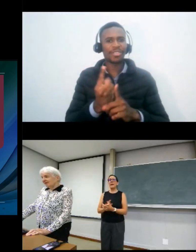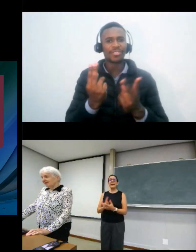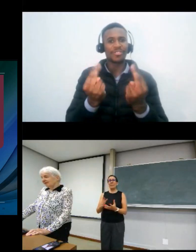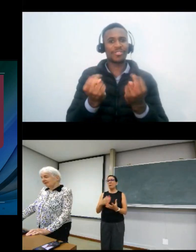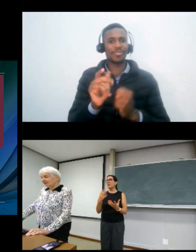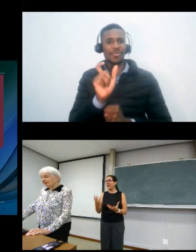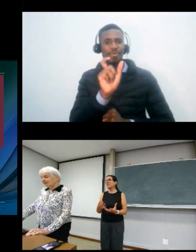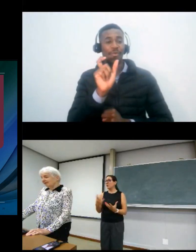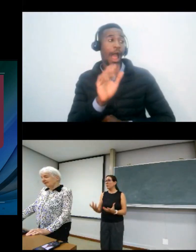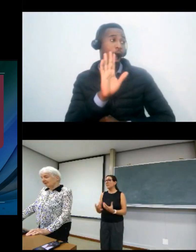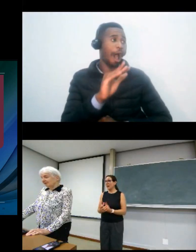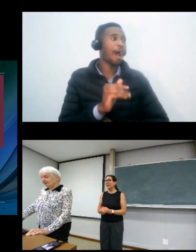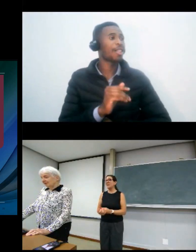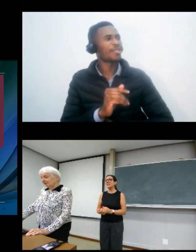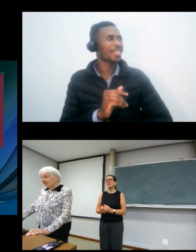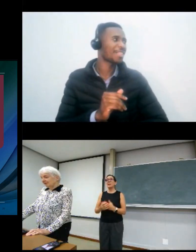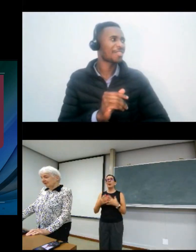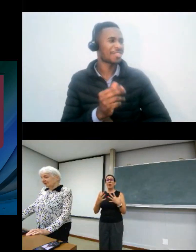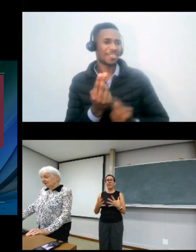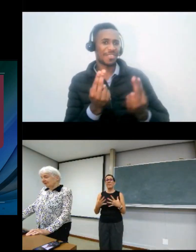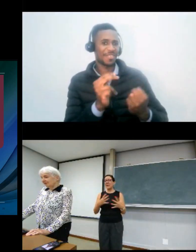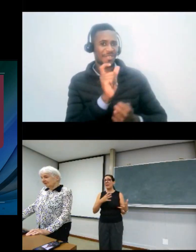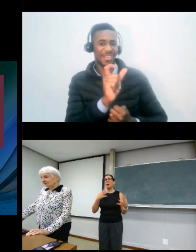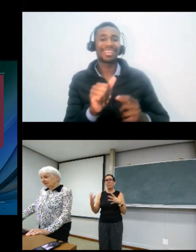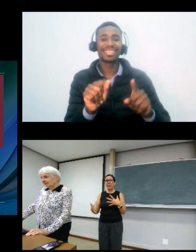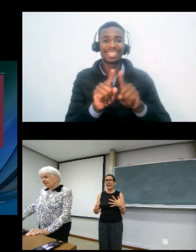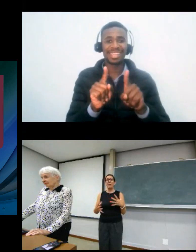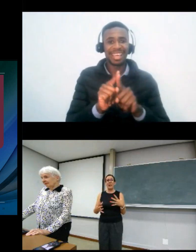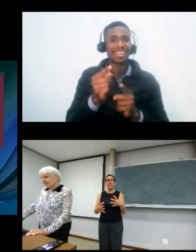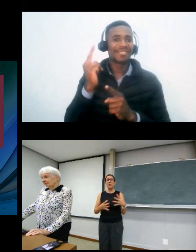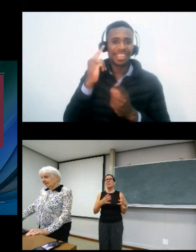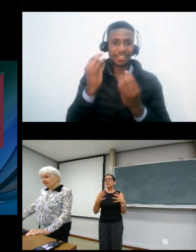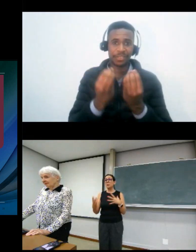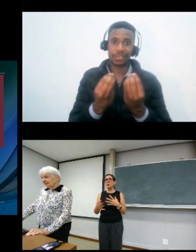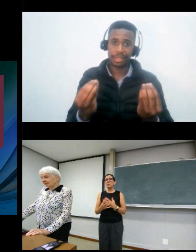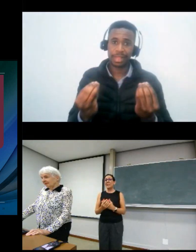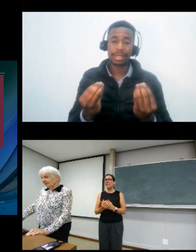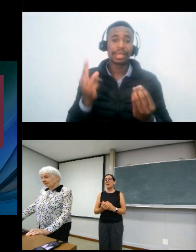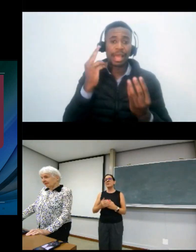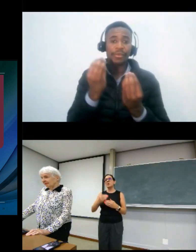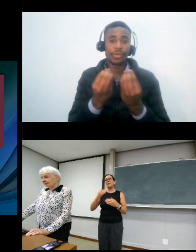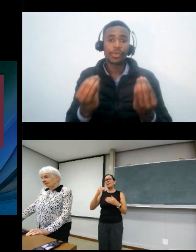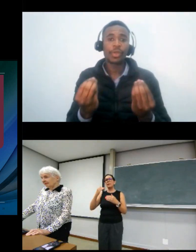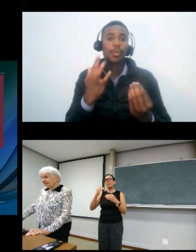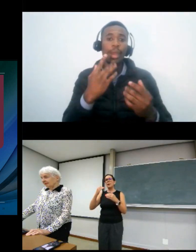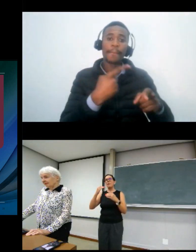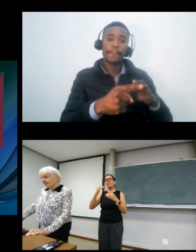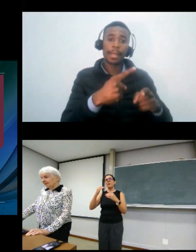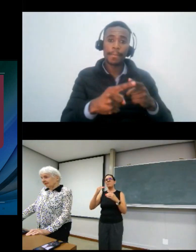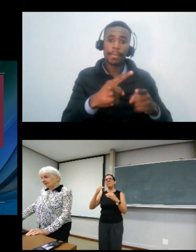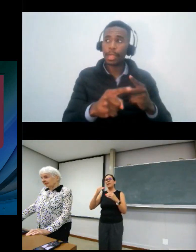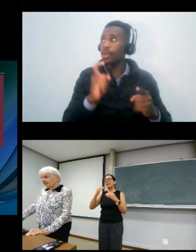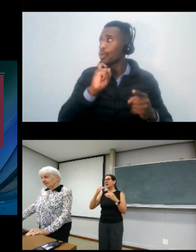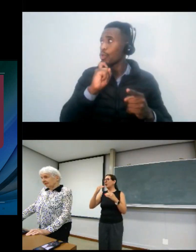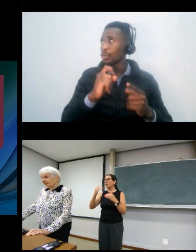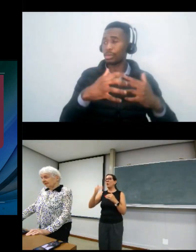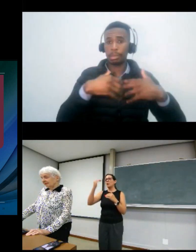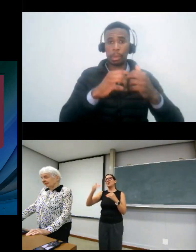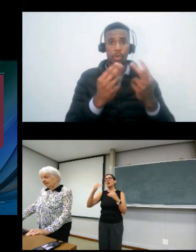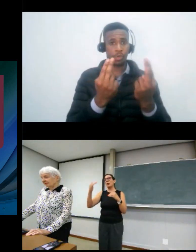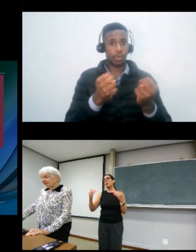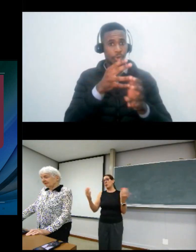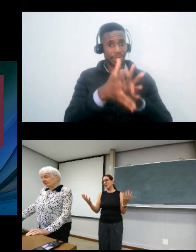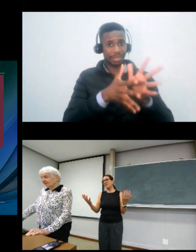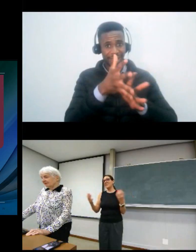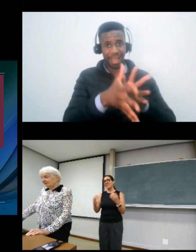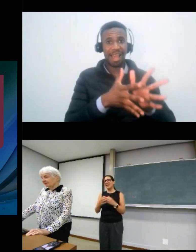children. So they create new signs a lot of the time on the playground to use with each other. So even from